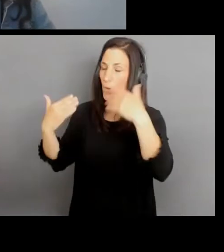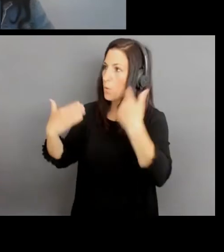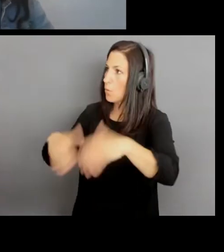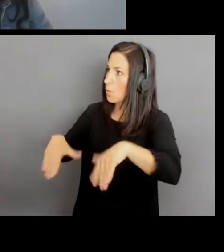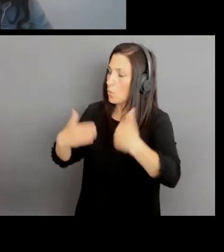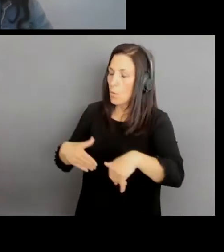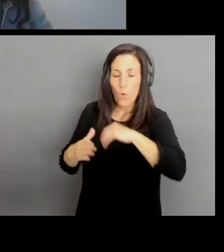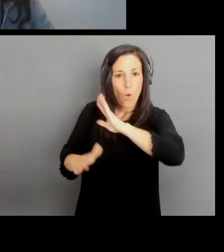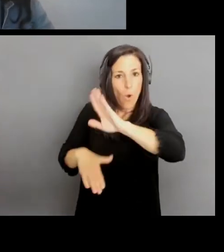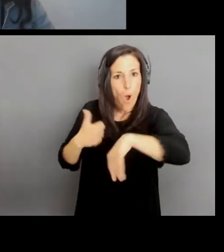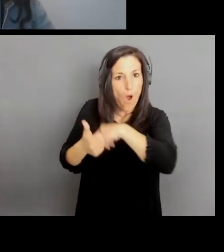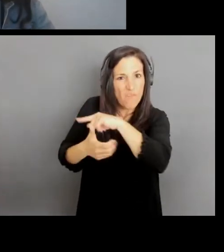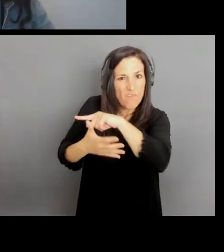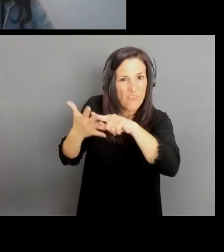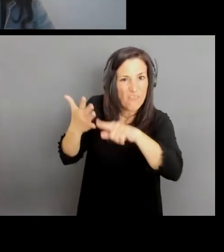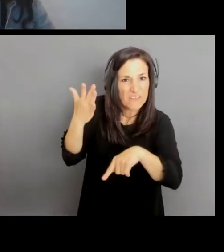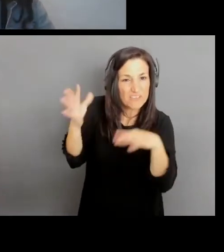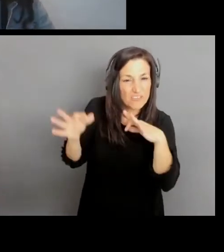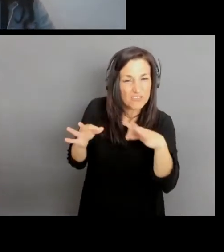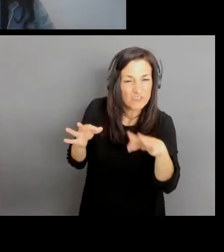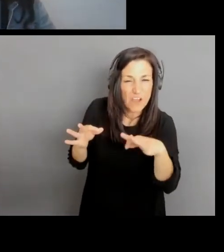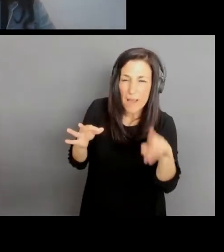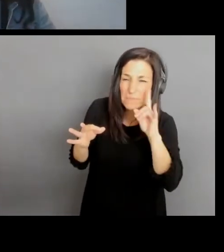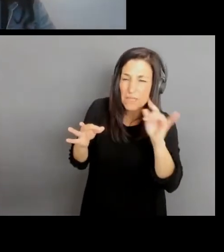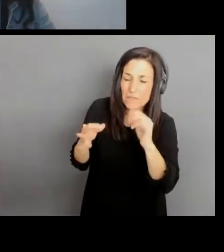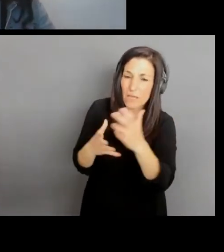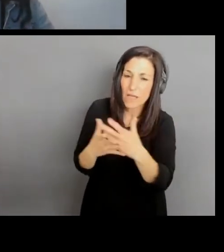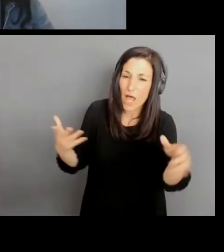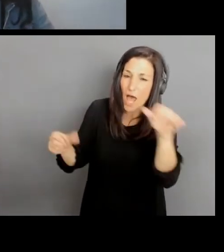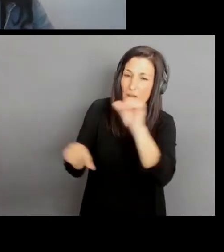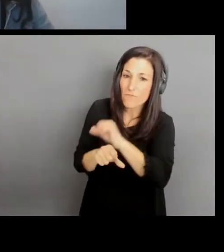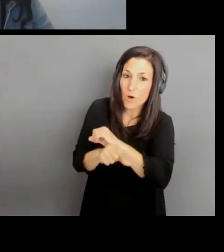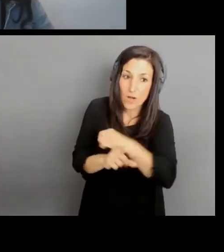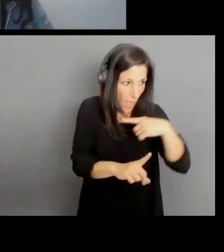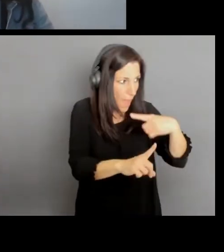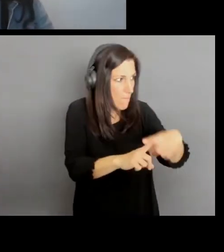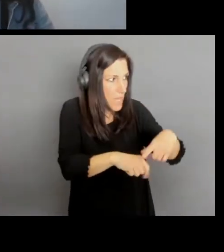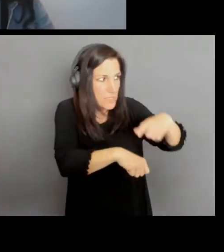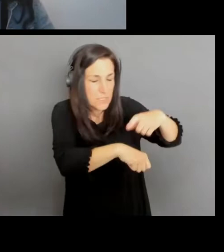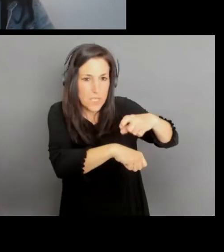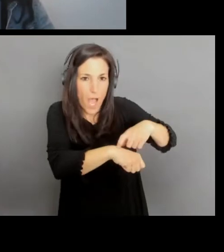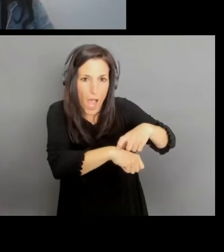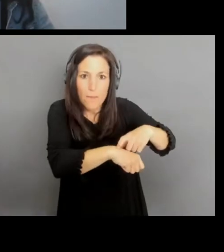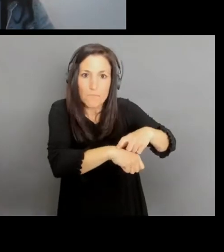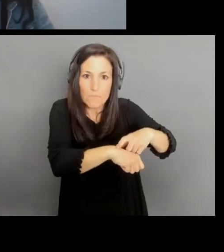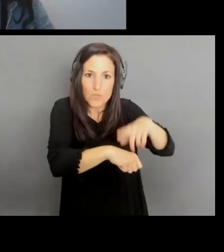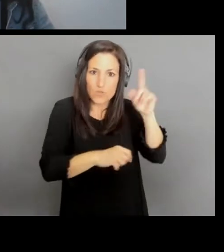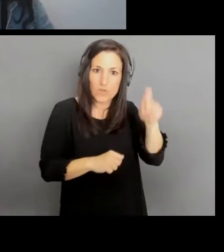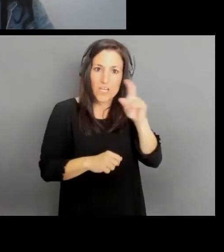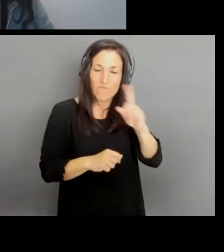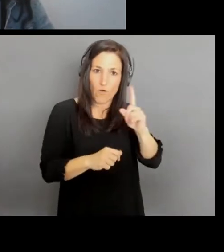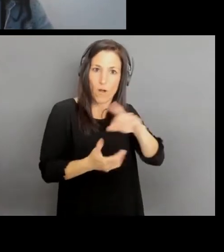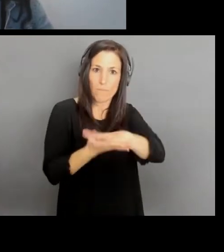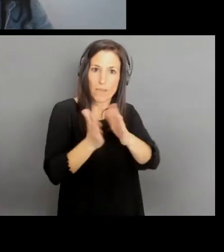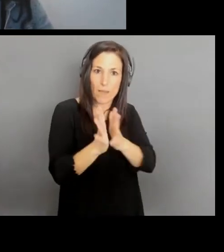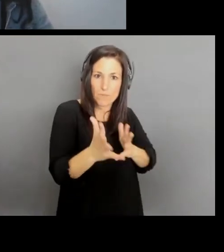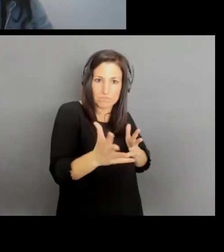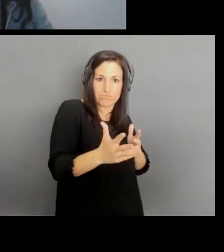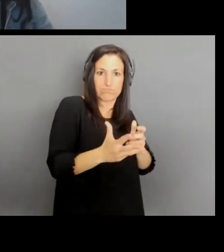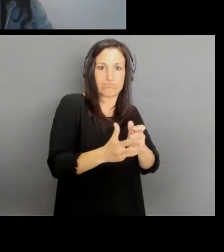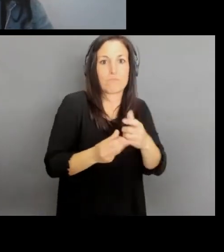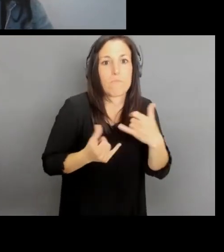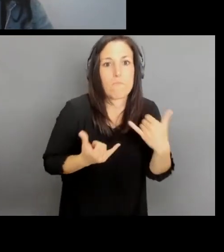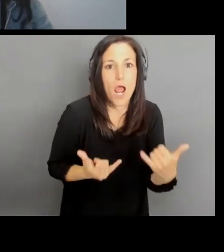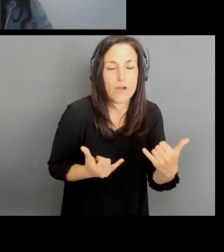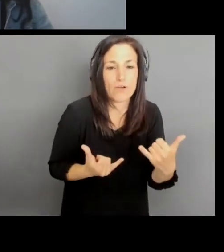So a lot of time there that's needed to modernize the application. A lot of source code potentially a lot of source code changes, a lot of project file